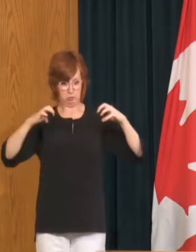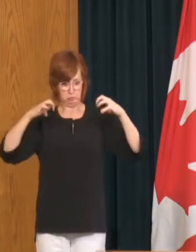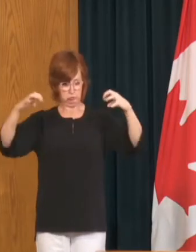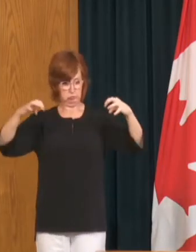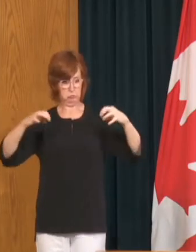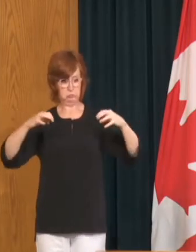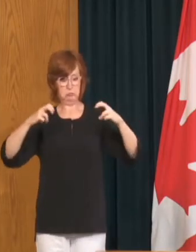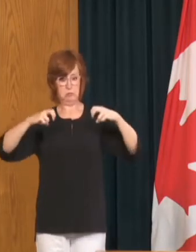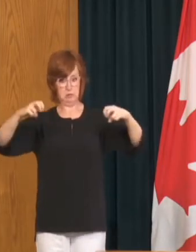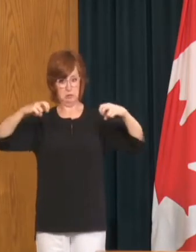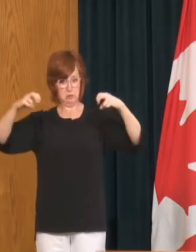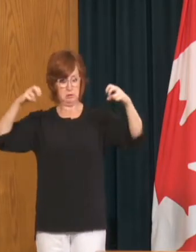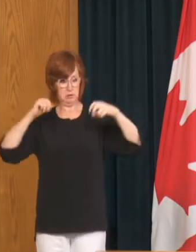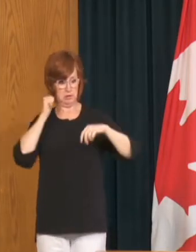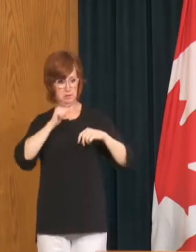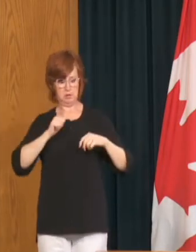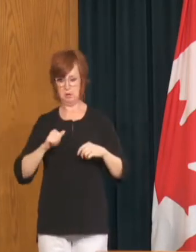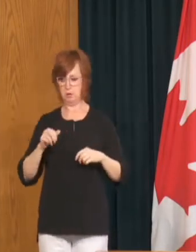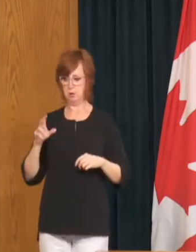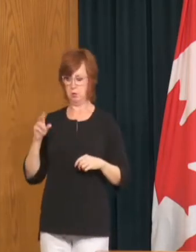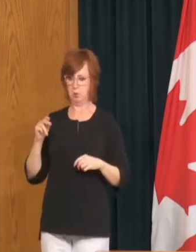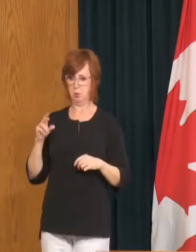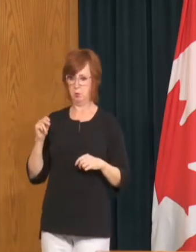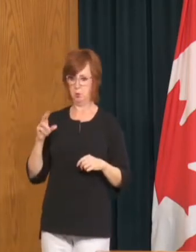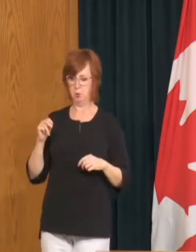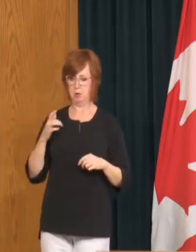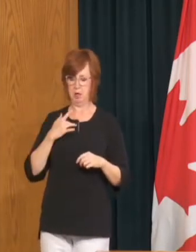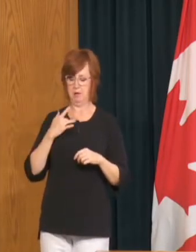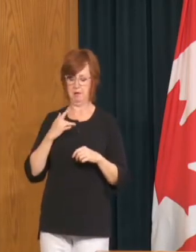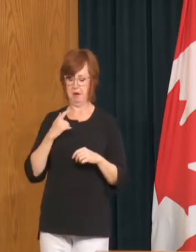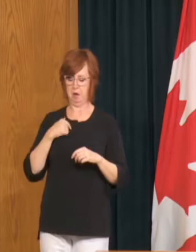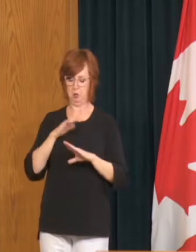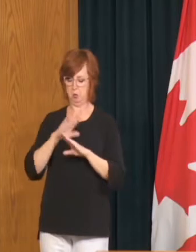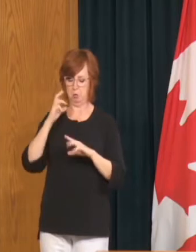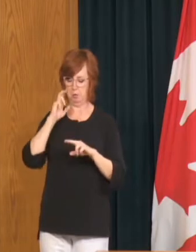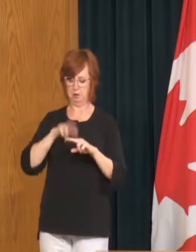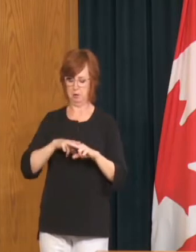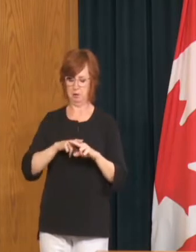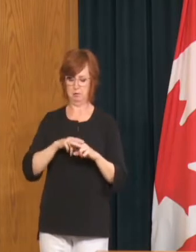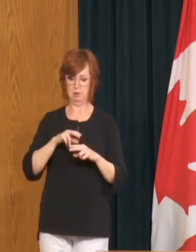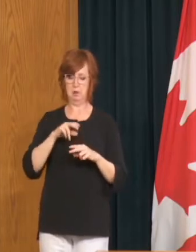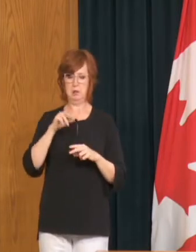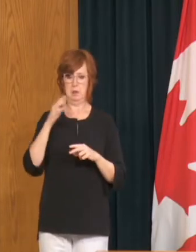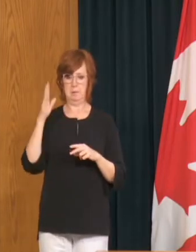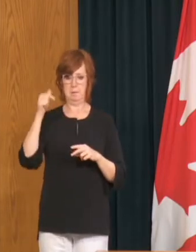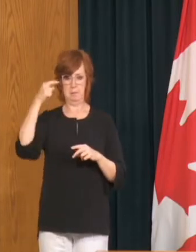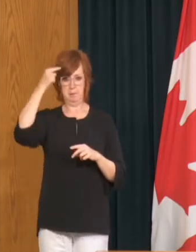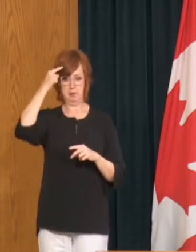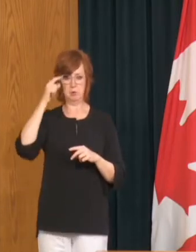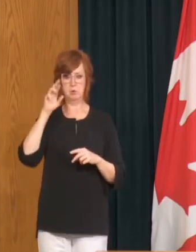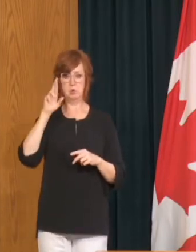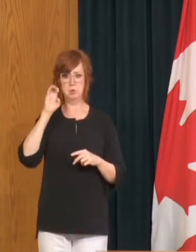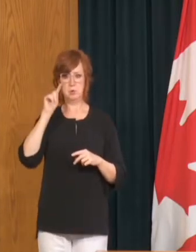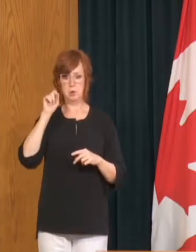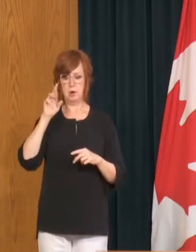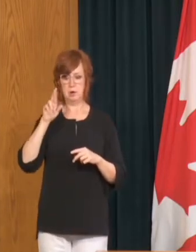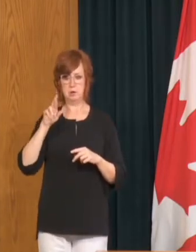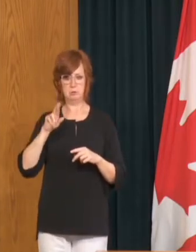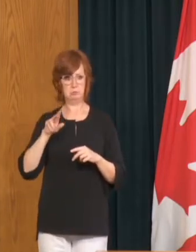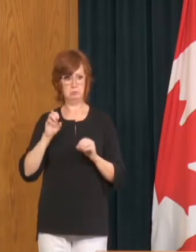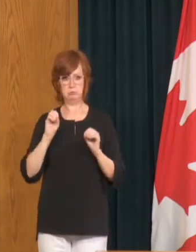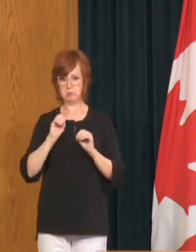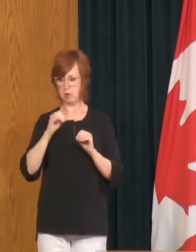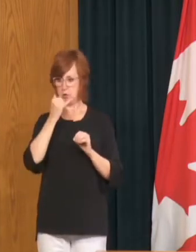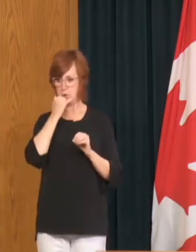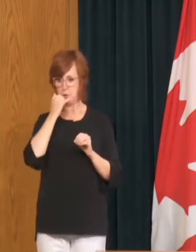more appropriate? Well, I don't believe the minister was not out of line with his use of parliamentary language. There was no sanctions